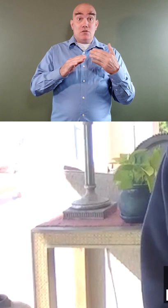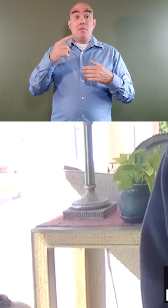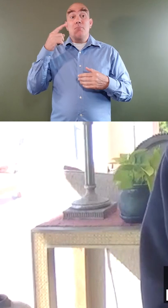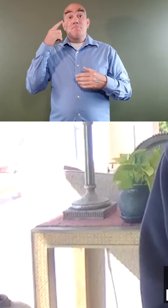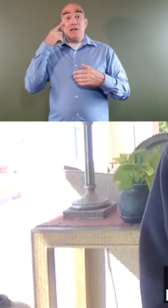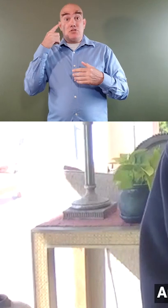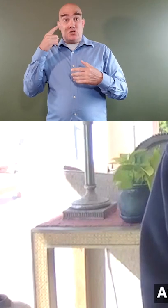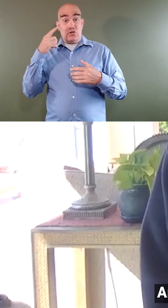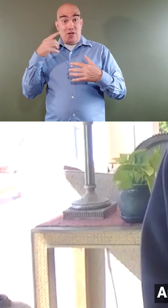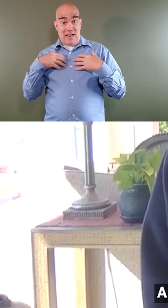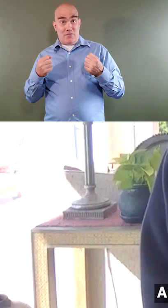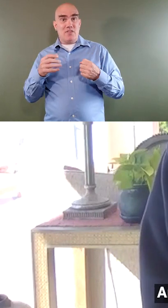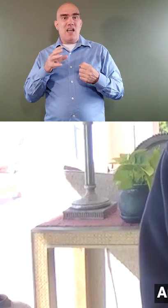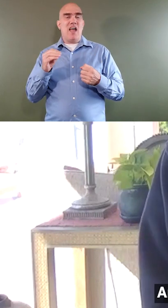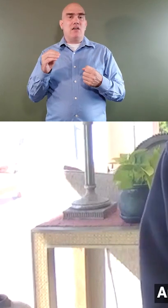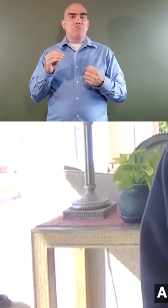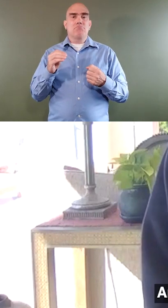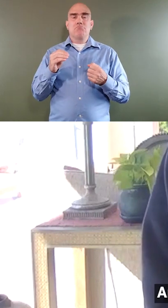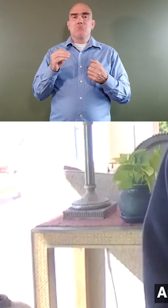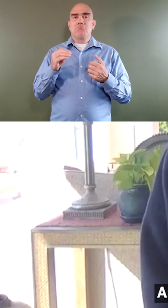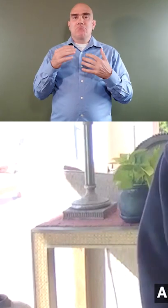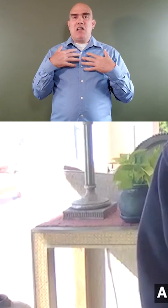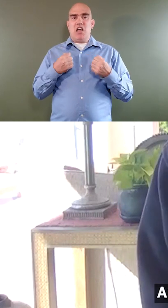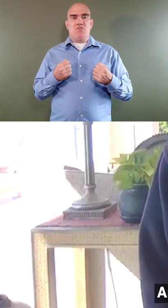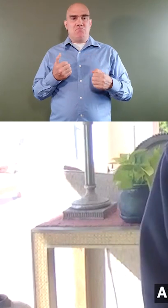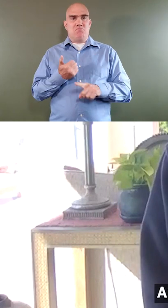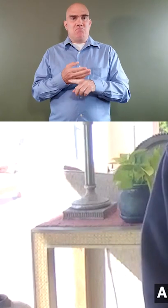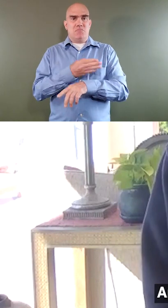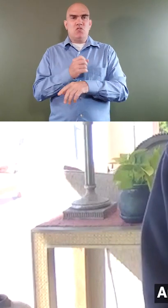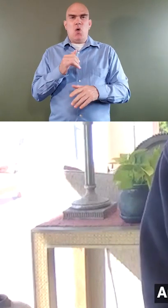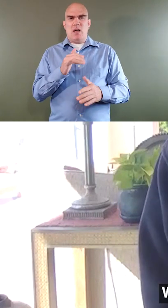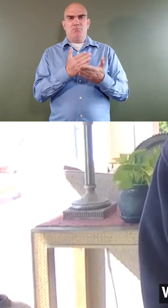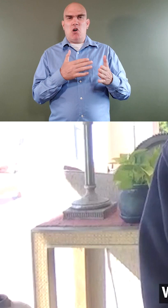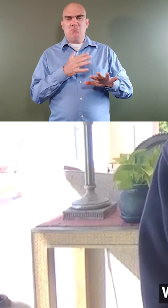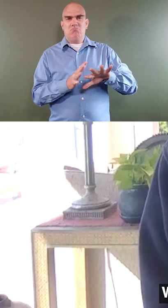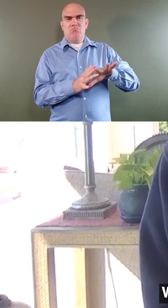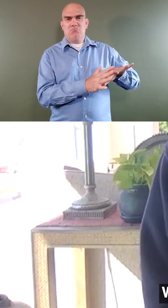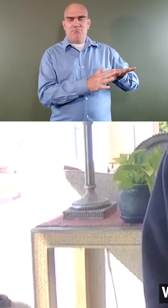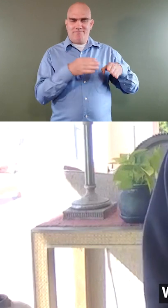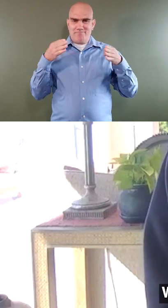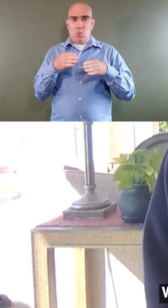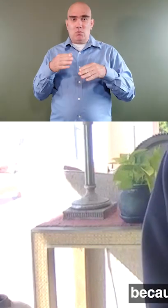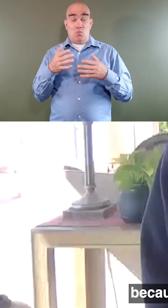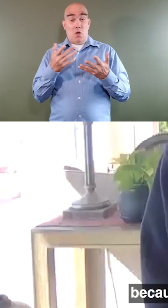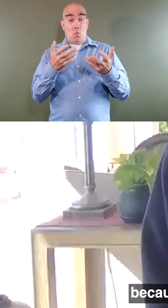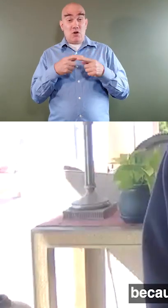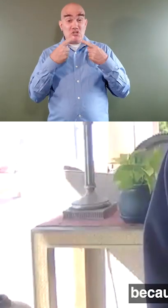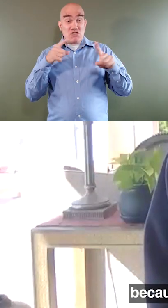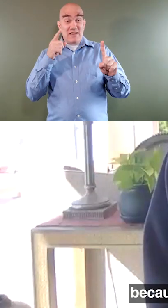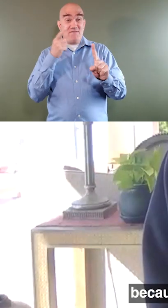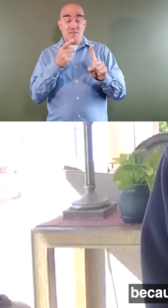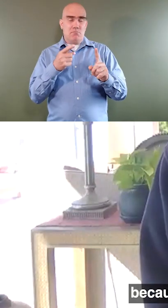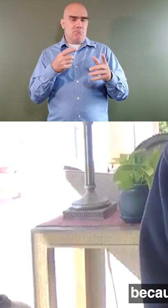relaxation. And so we'll leave that part out, what it is you plan to achieve, because that can